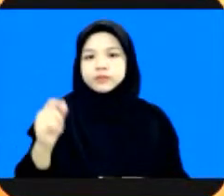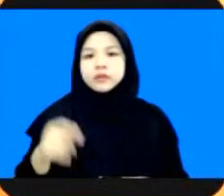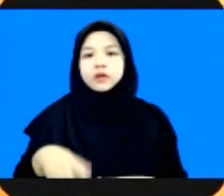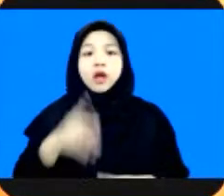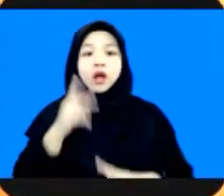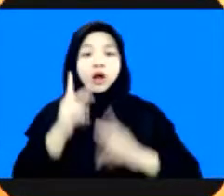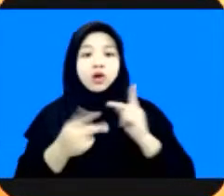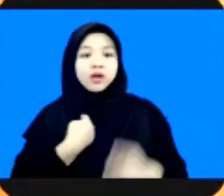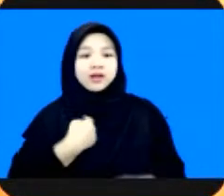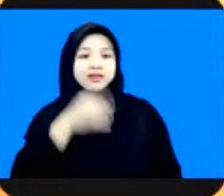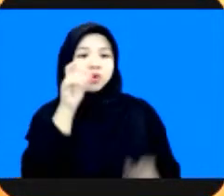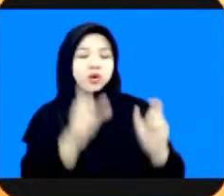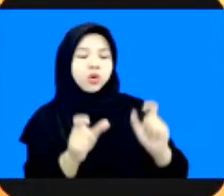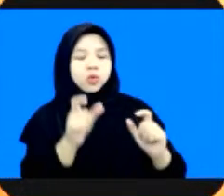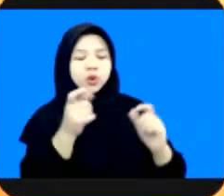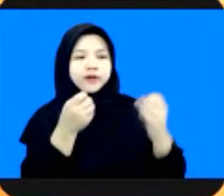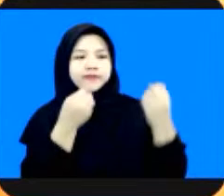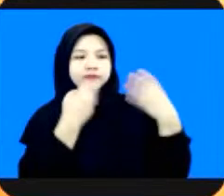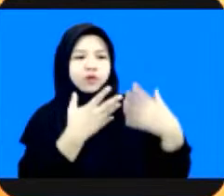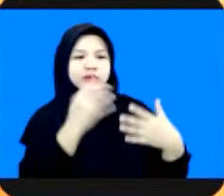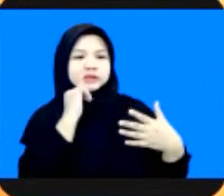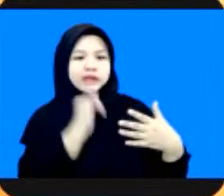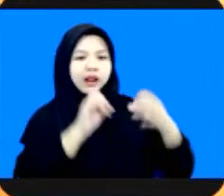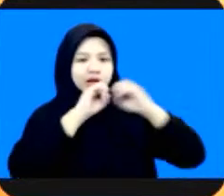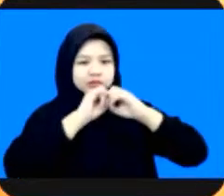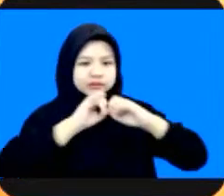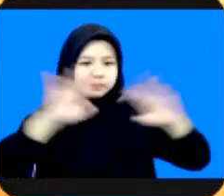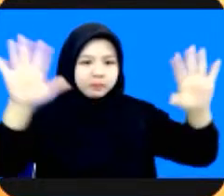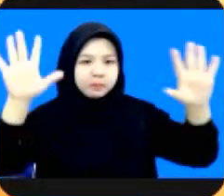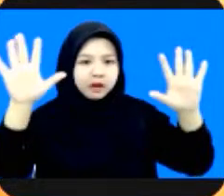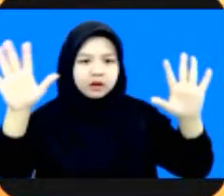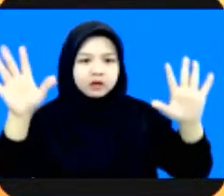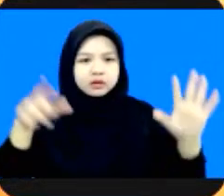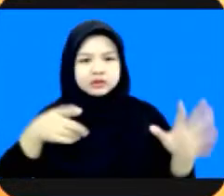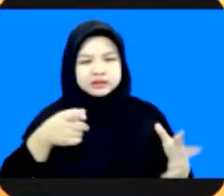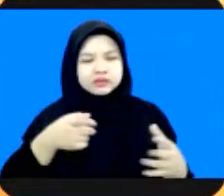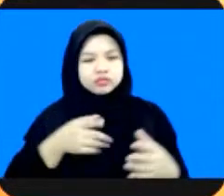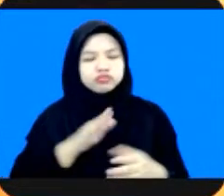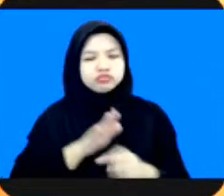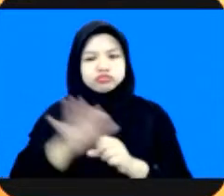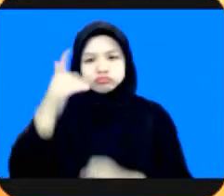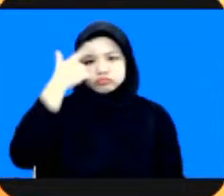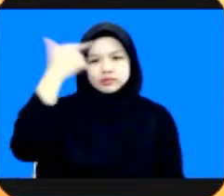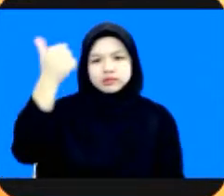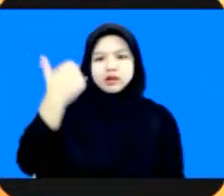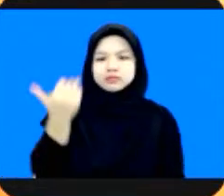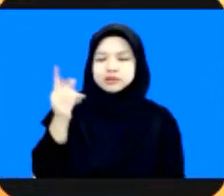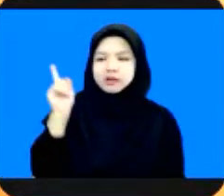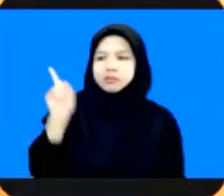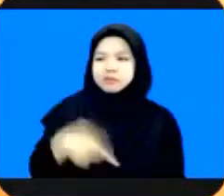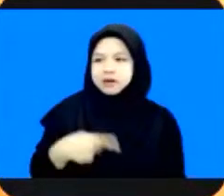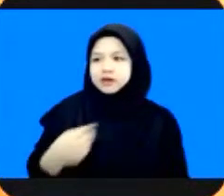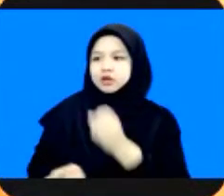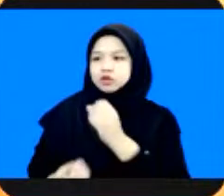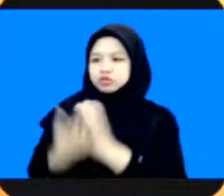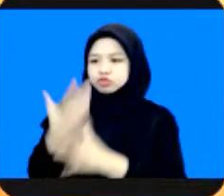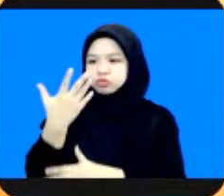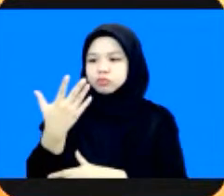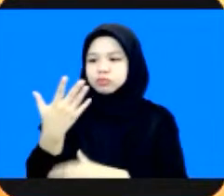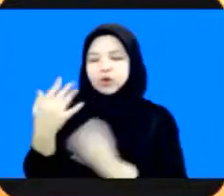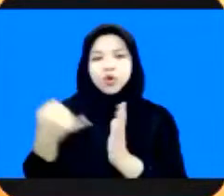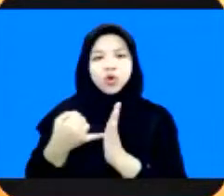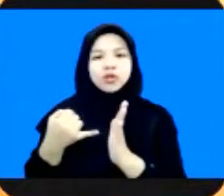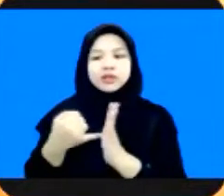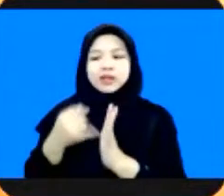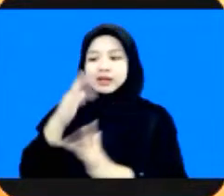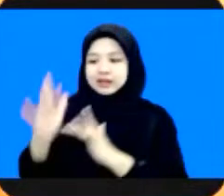very smart and use kind of emotional kind of tone to influence people. I think we really need to learn from them